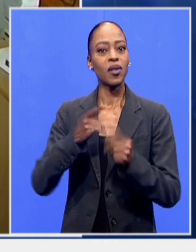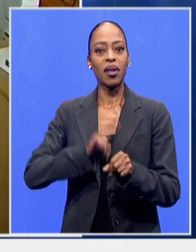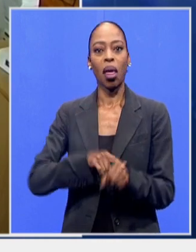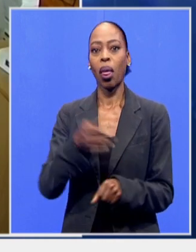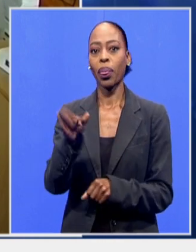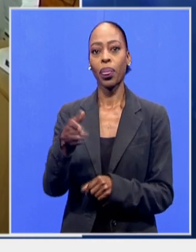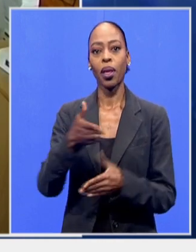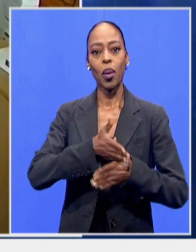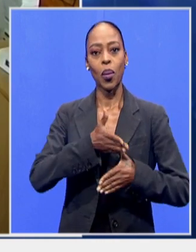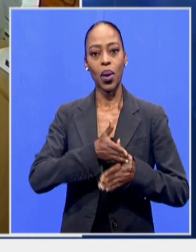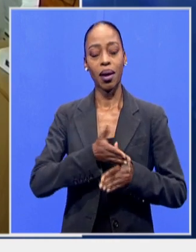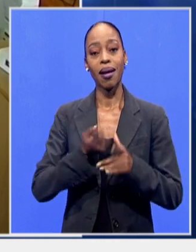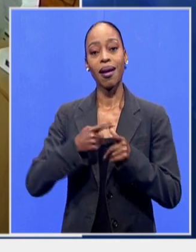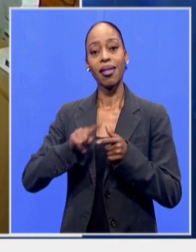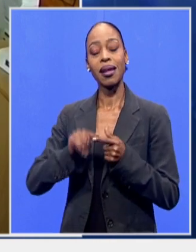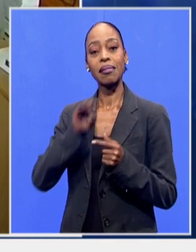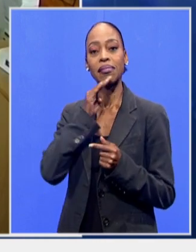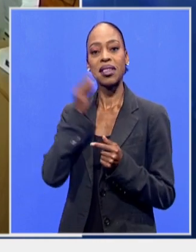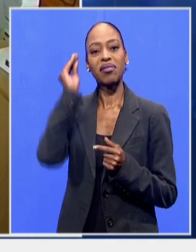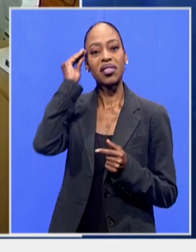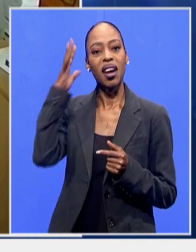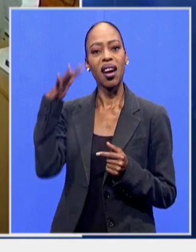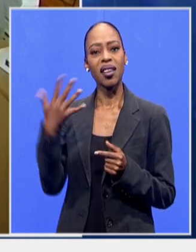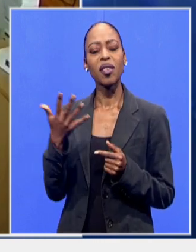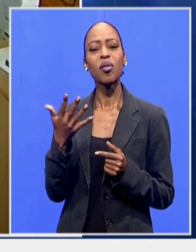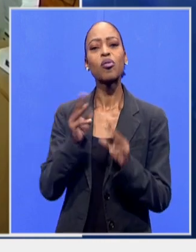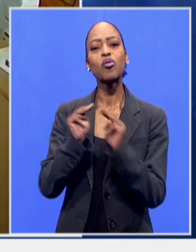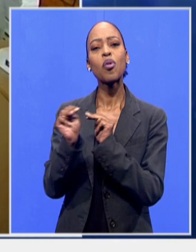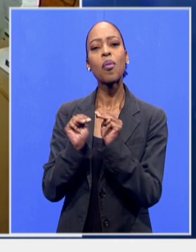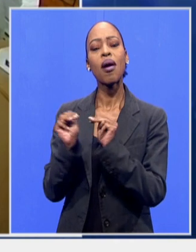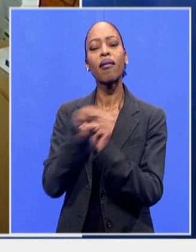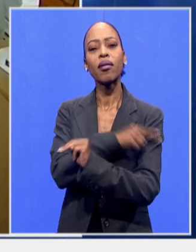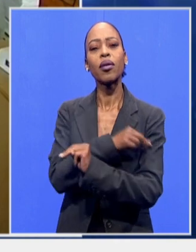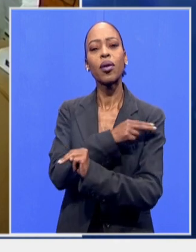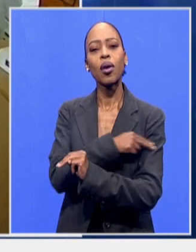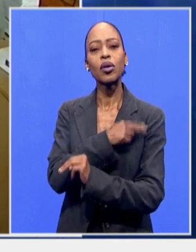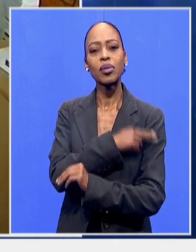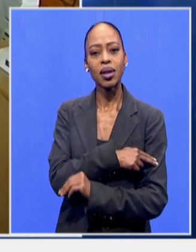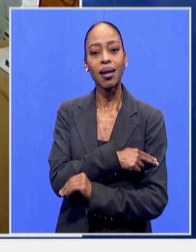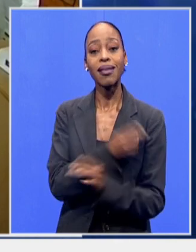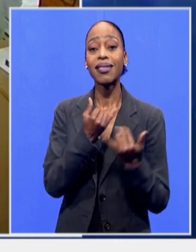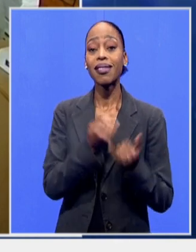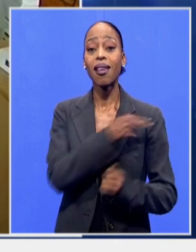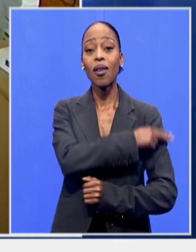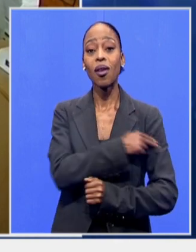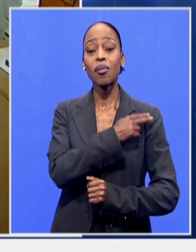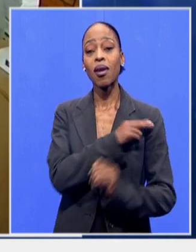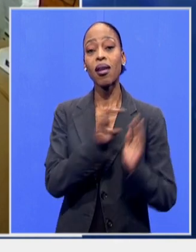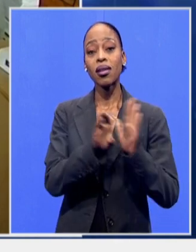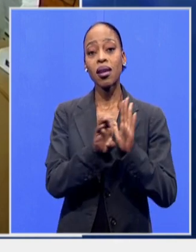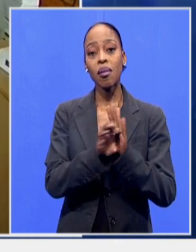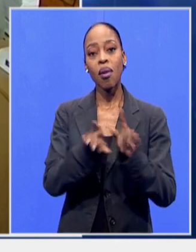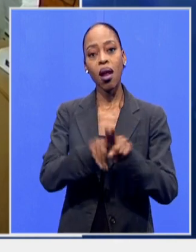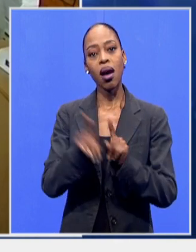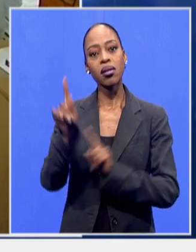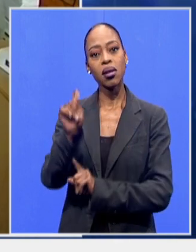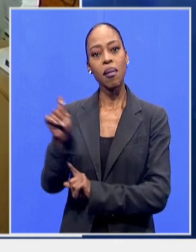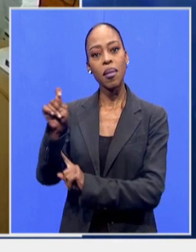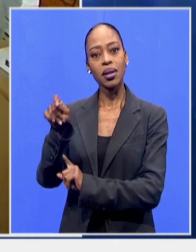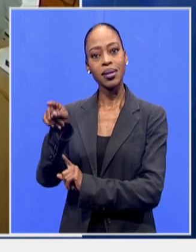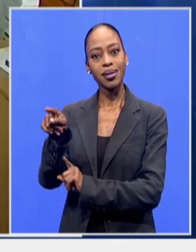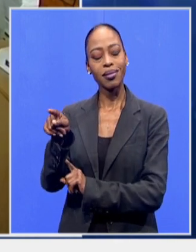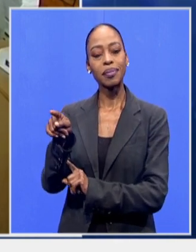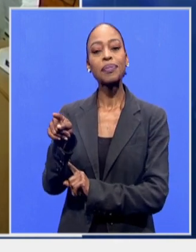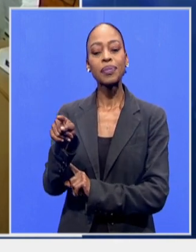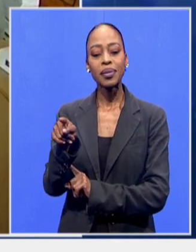of time and clearly had no interest in running a hospital properly. If we look at a hospital like Tembisa, where what appears to